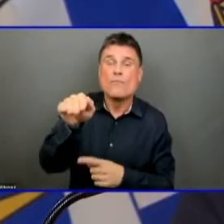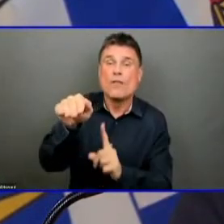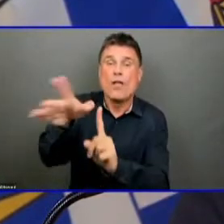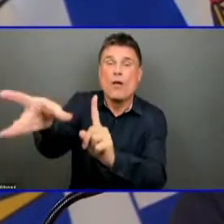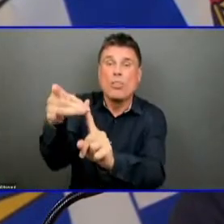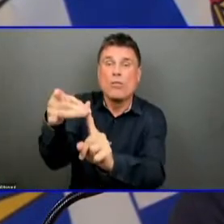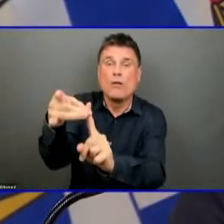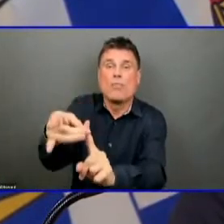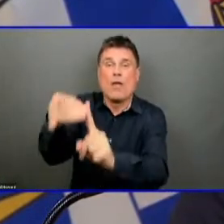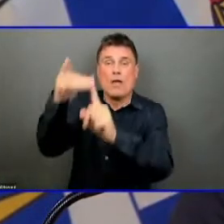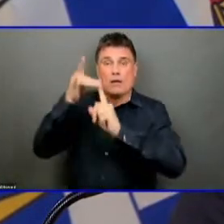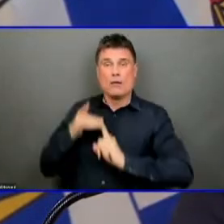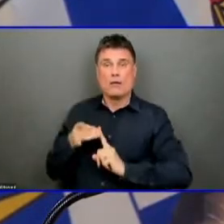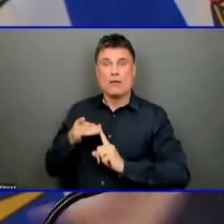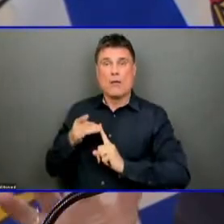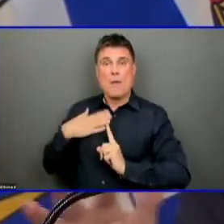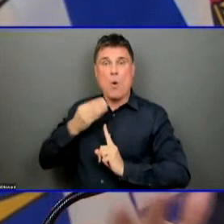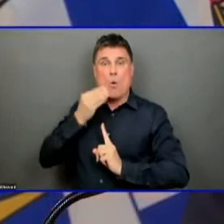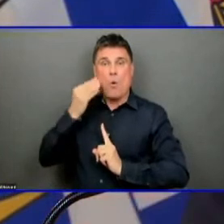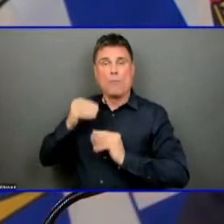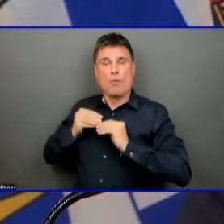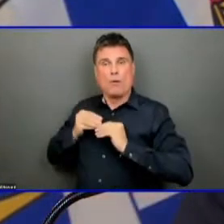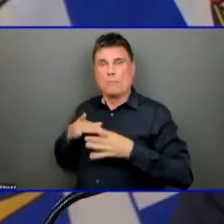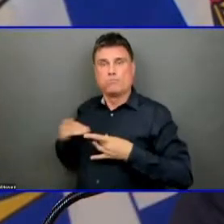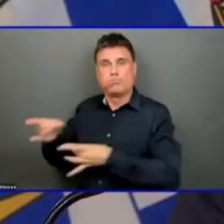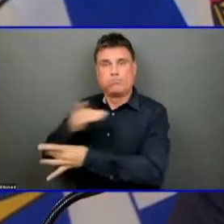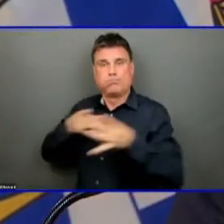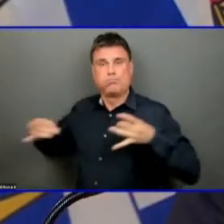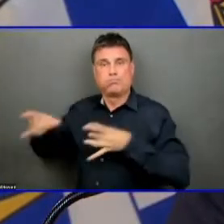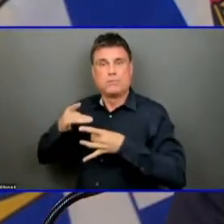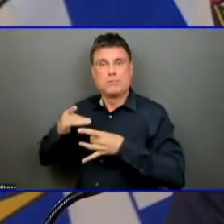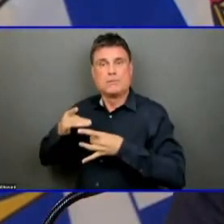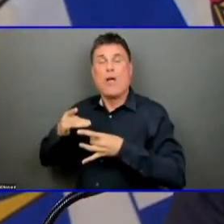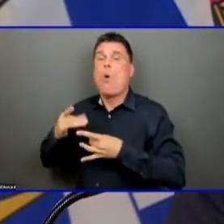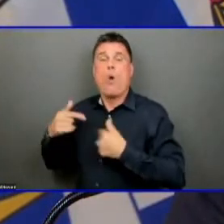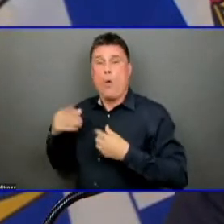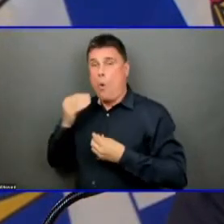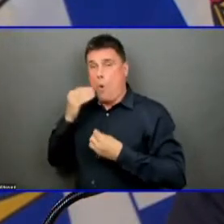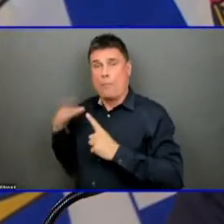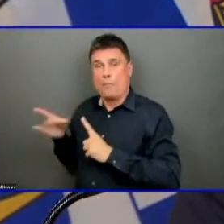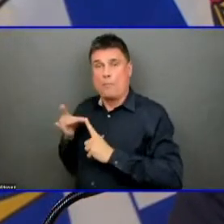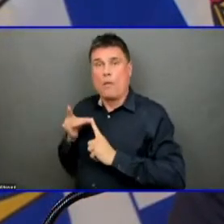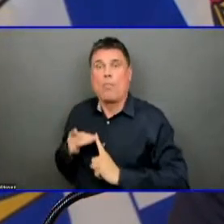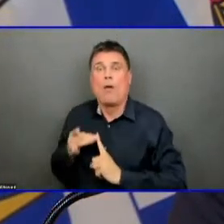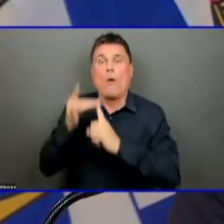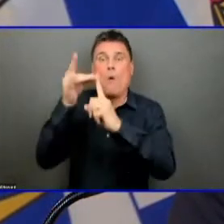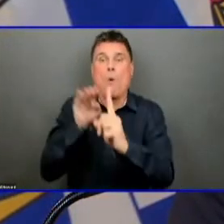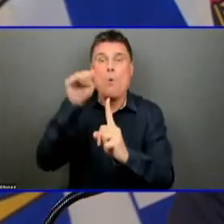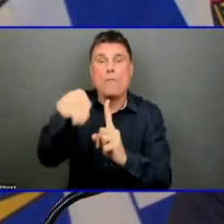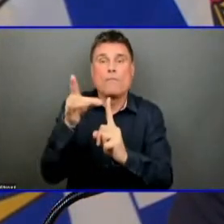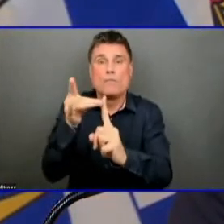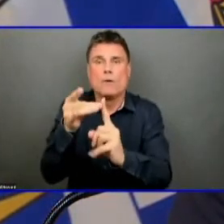with us. And that's where we saw spread of transmission across the province. Richard, do you have a follow-up?